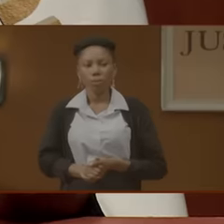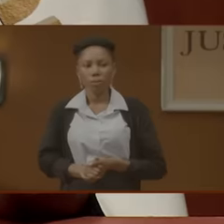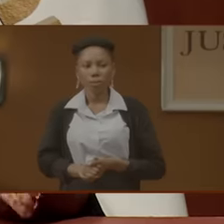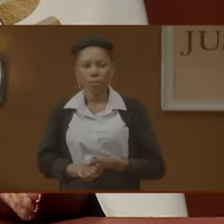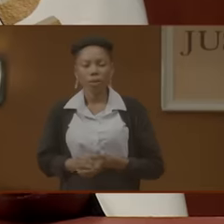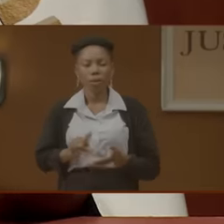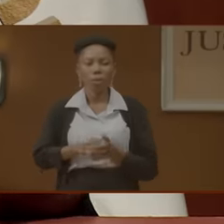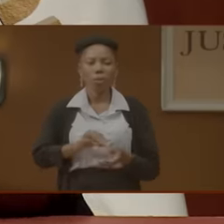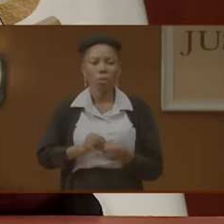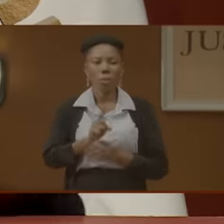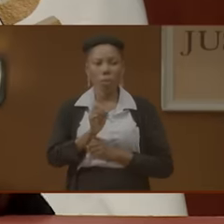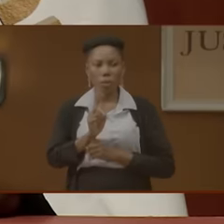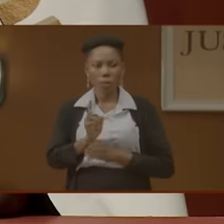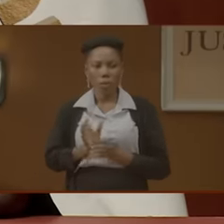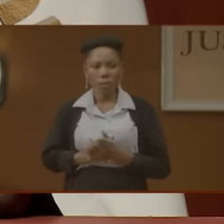That's one.